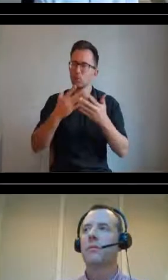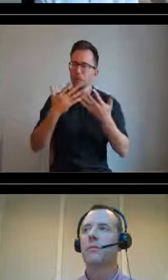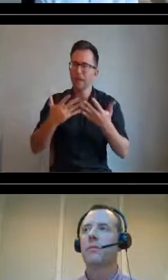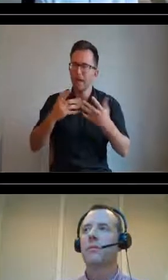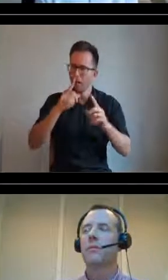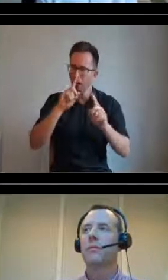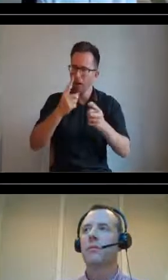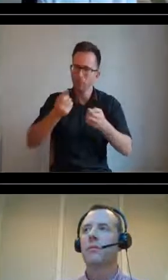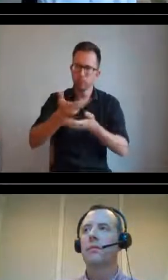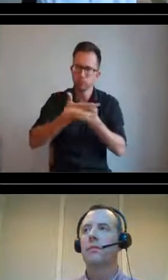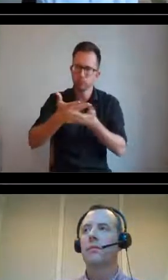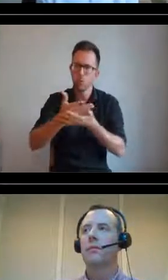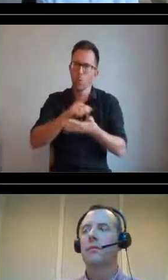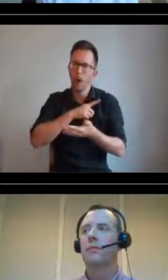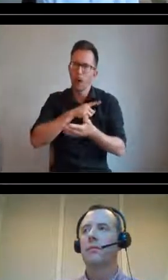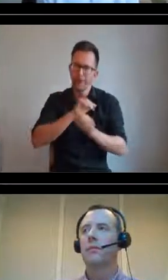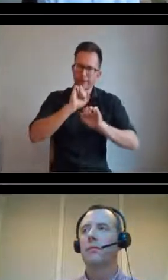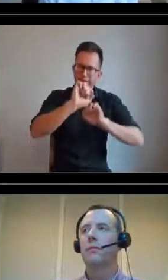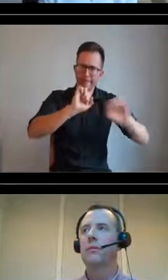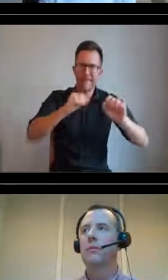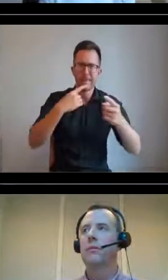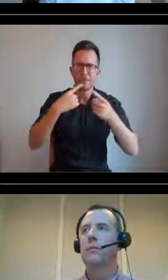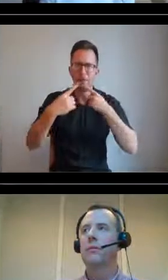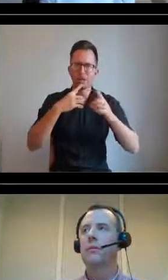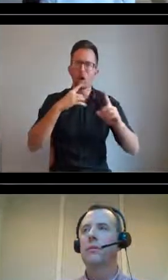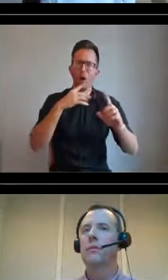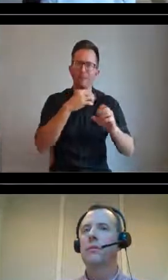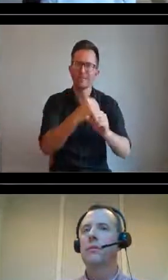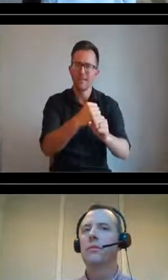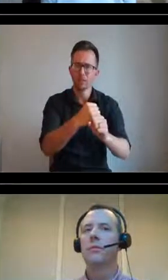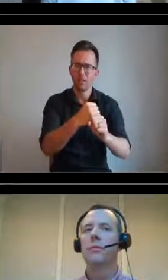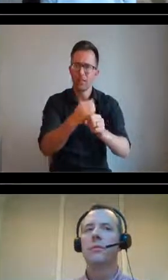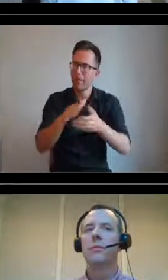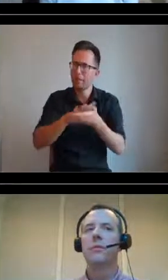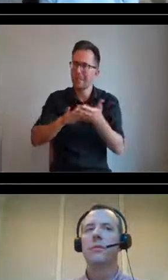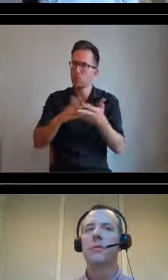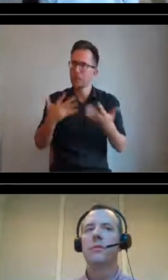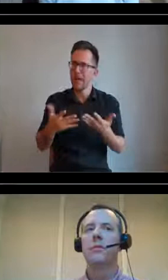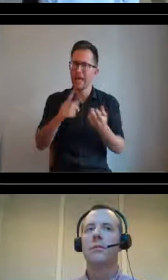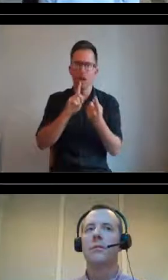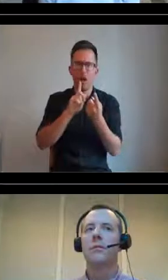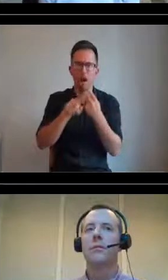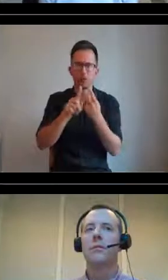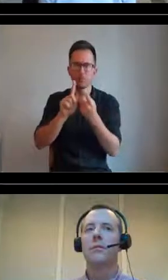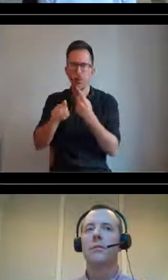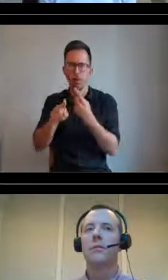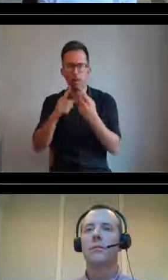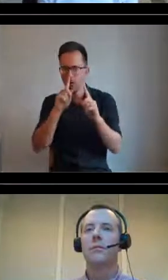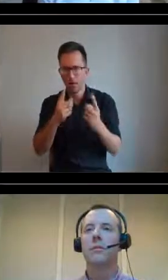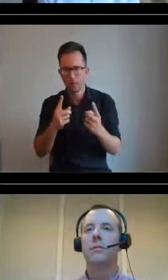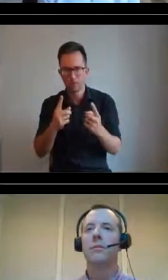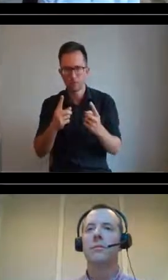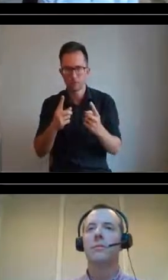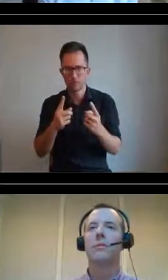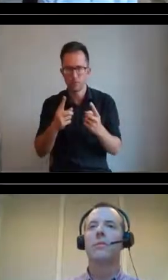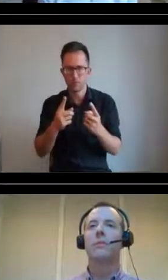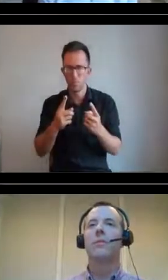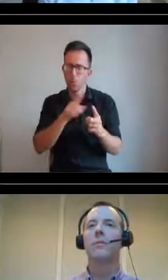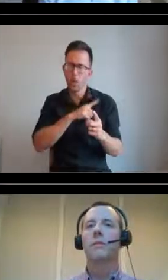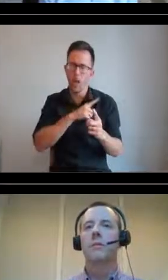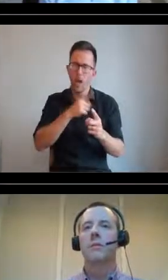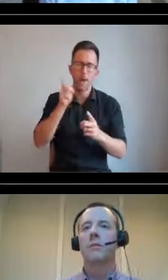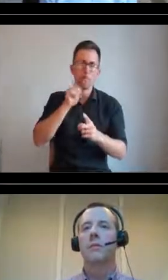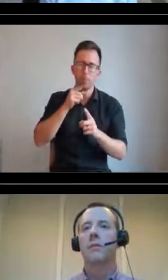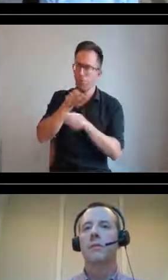everybody who's involved in land and property discussions, we can't answer those on this webinar. It's not something we can discuss in a public forum, but we do